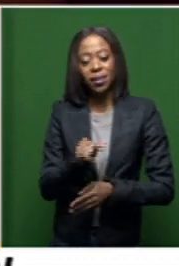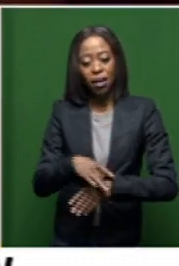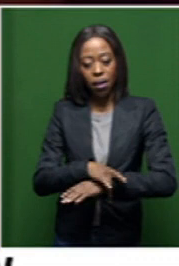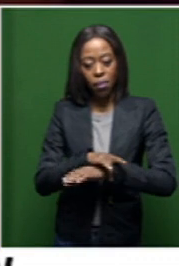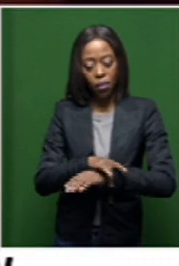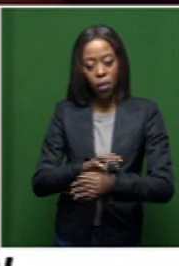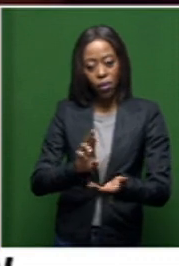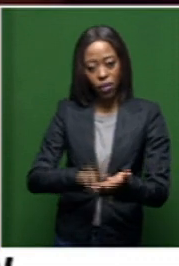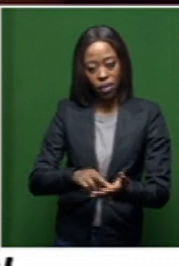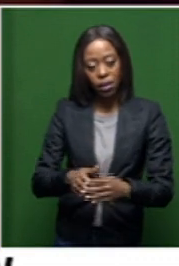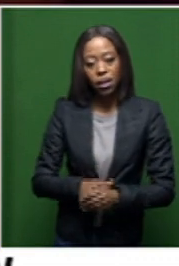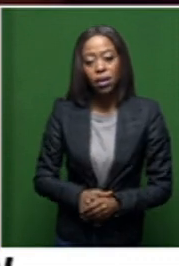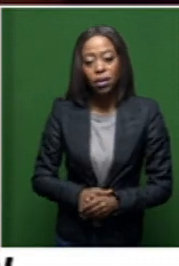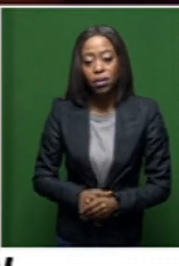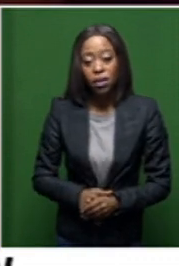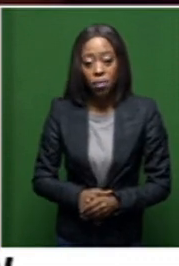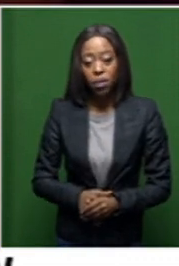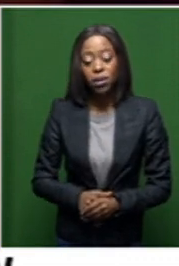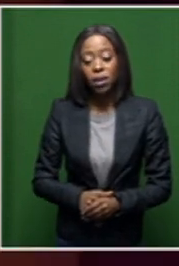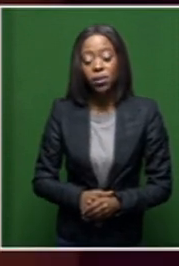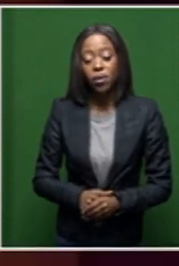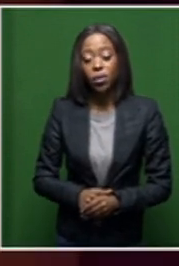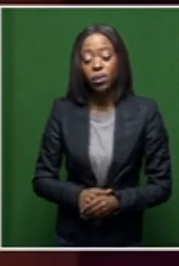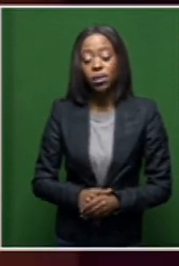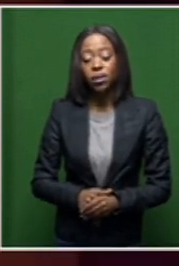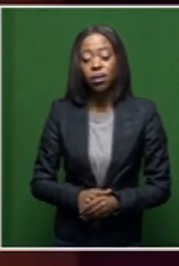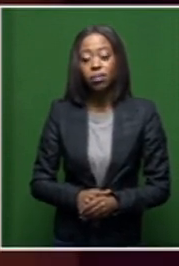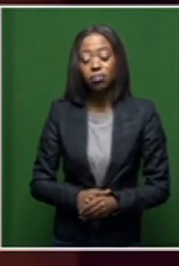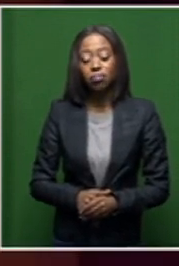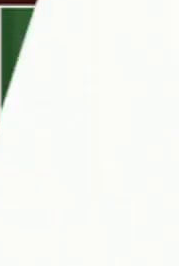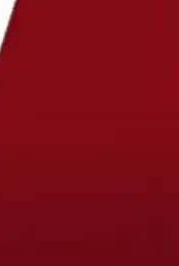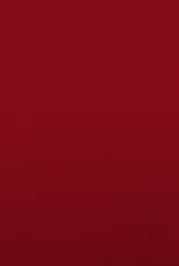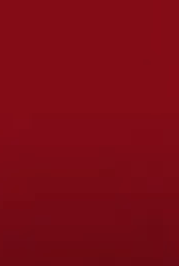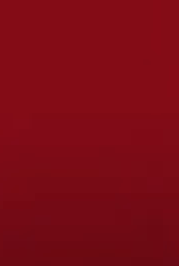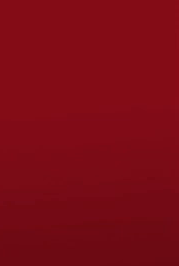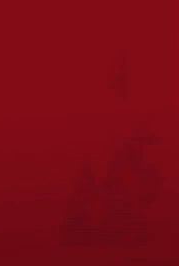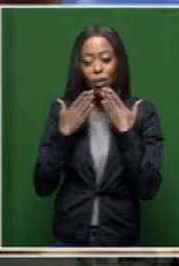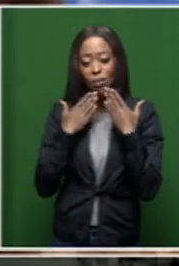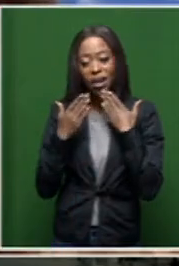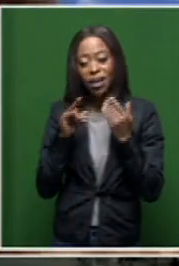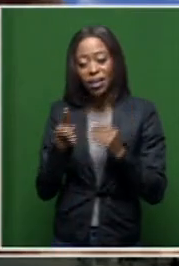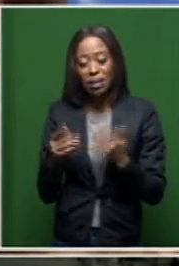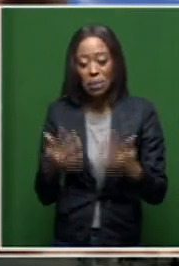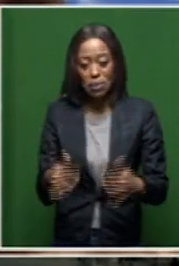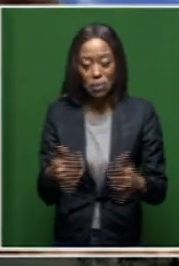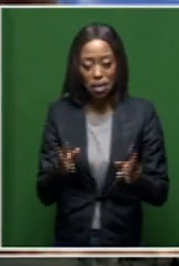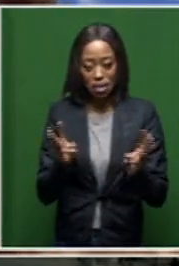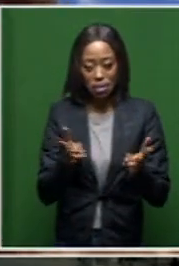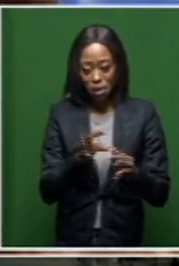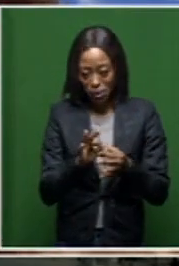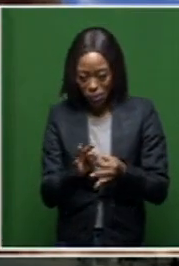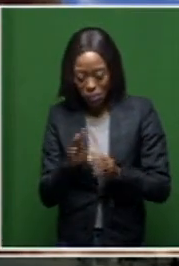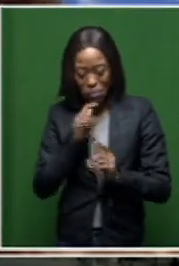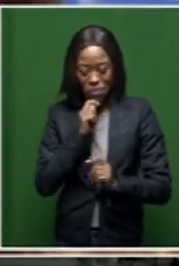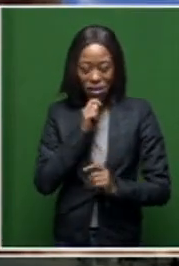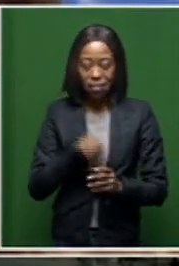Marrow Registry. Great to have you, Nadia. Thanks so much for your time. Thank you. Good morning, Leanne, and to the viewers.